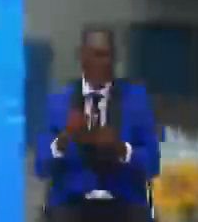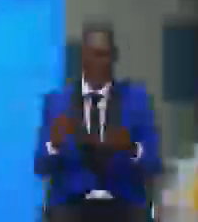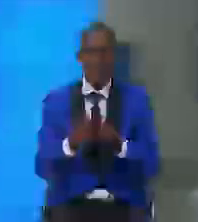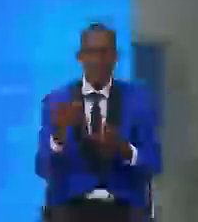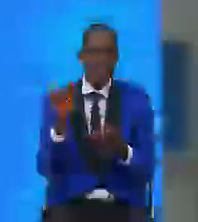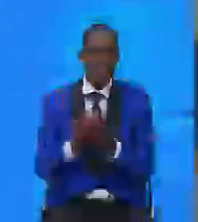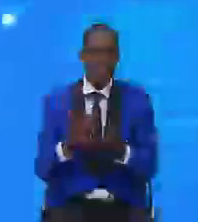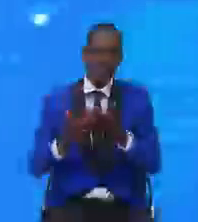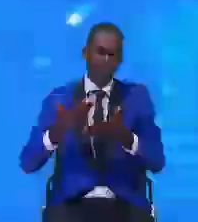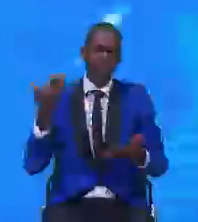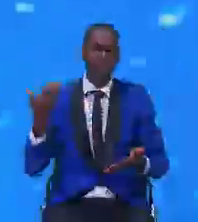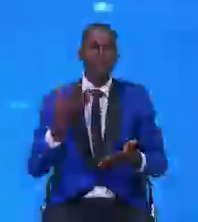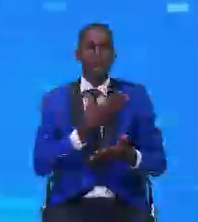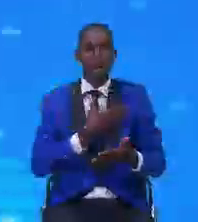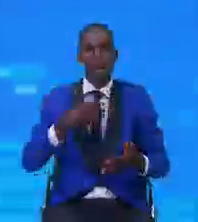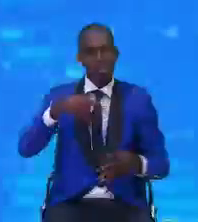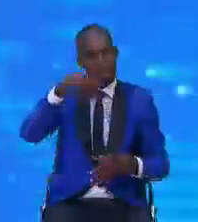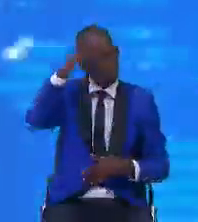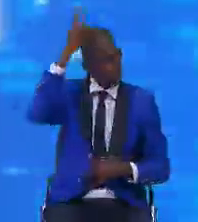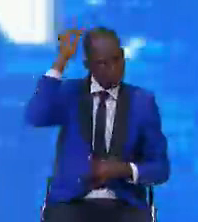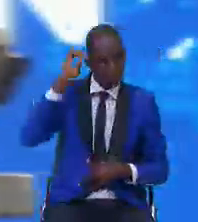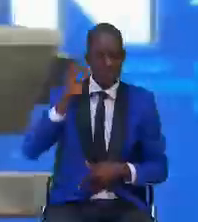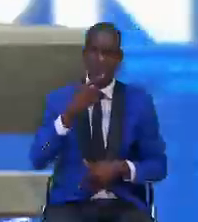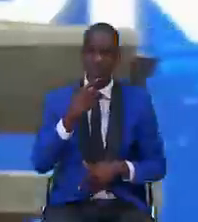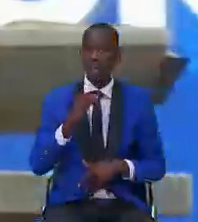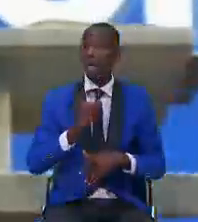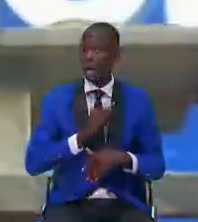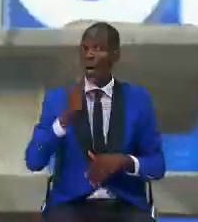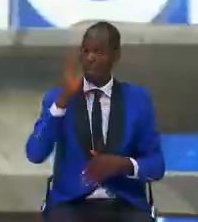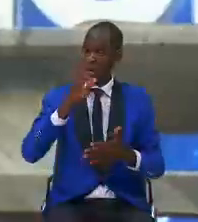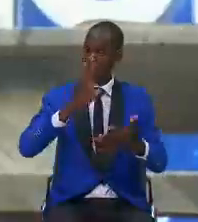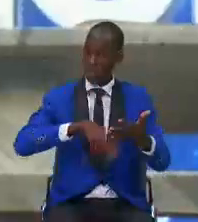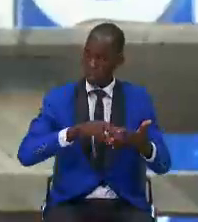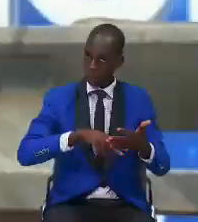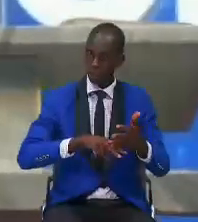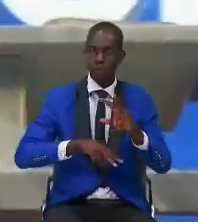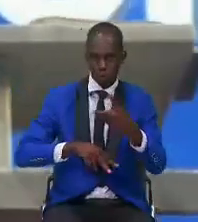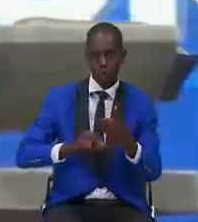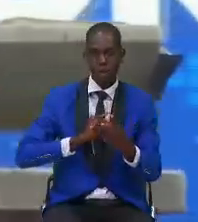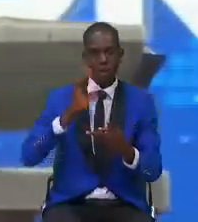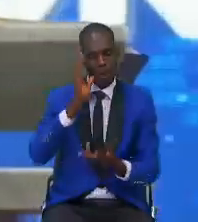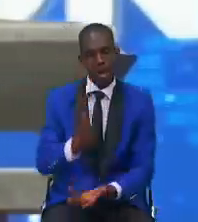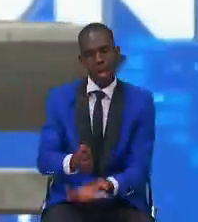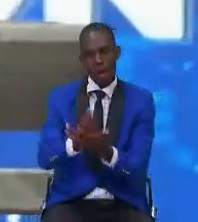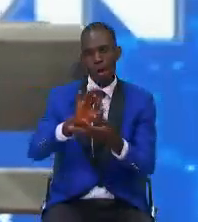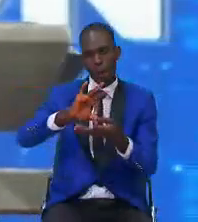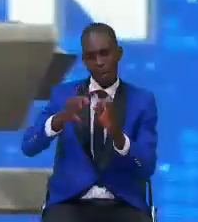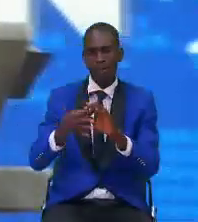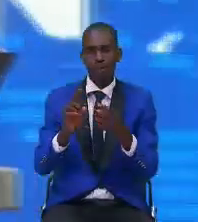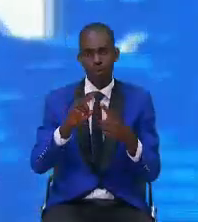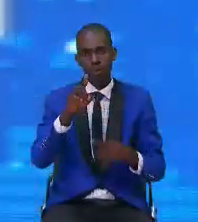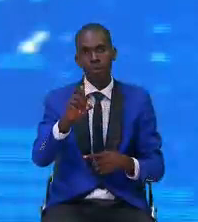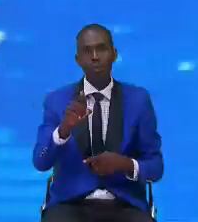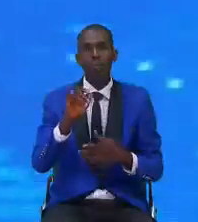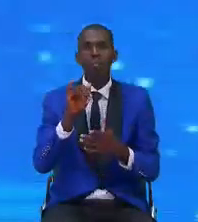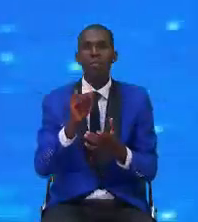Many, many, take ill, you for sin. And then Daniel said, I'm not only going to read for you, I am